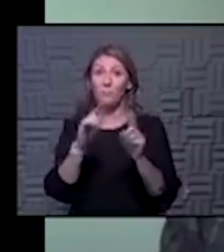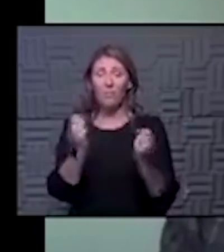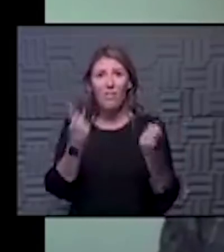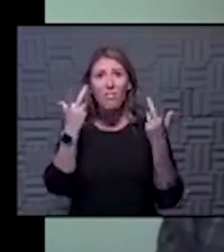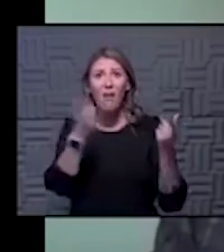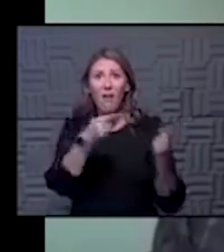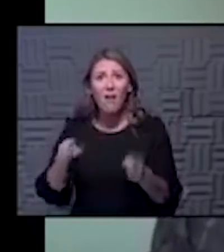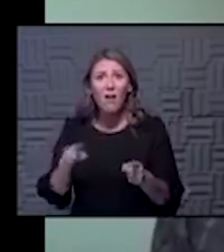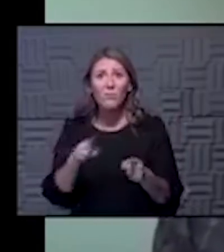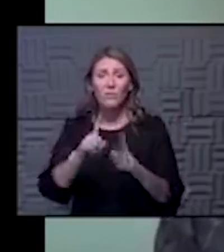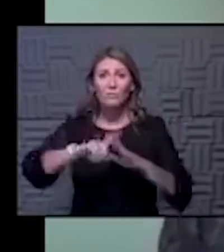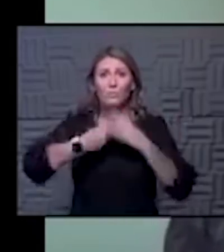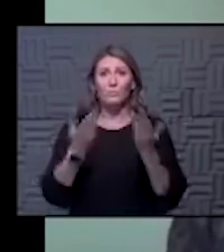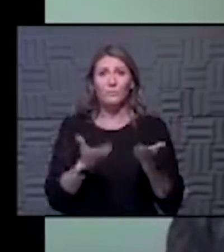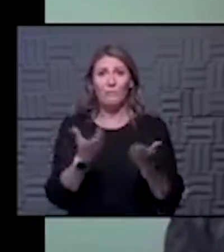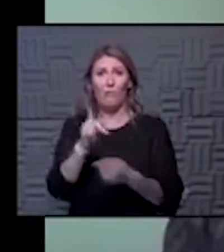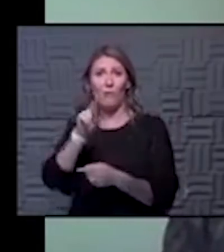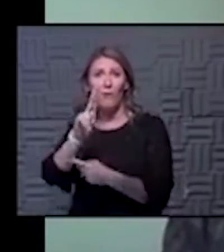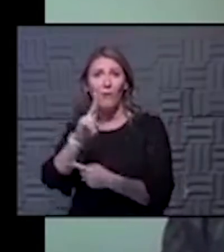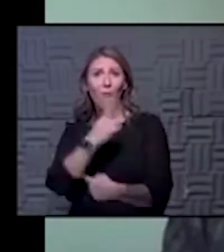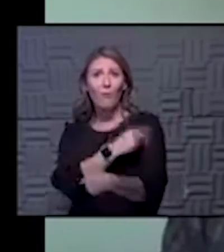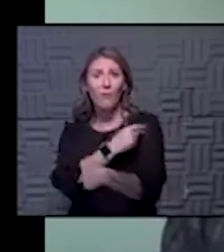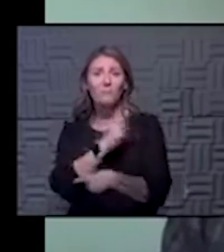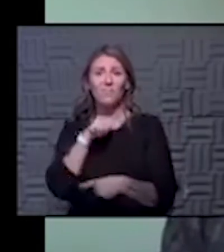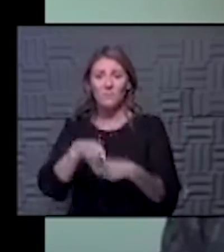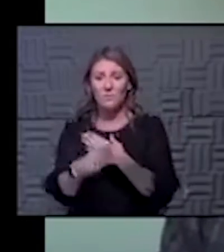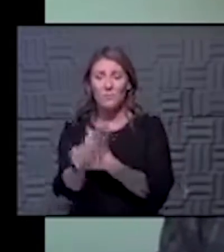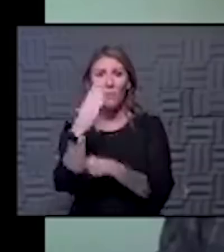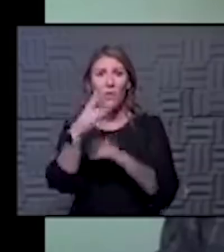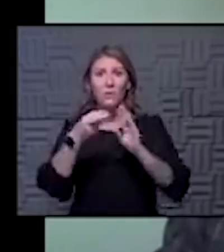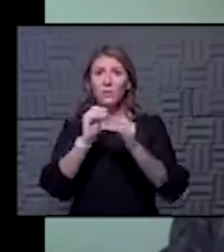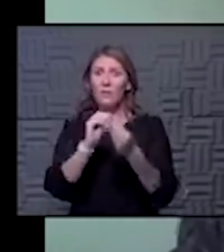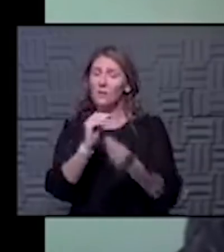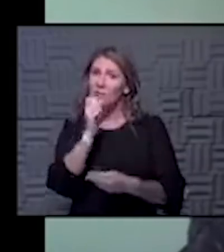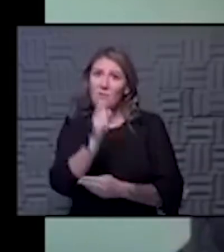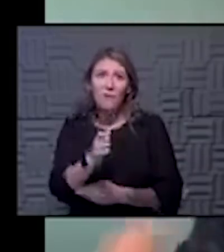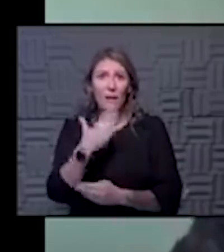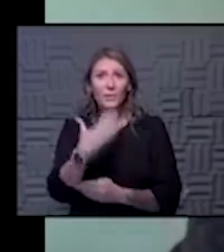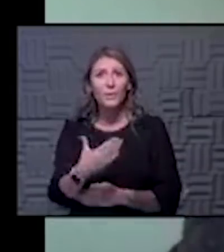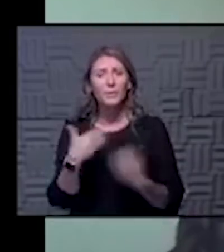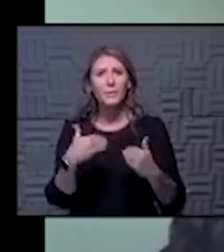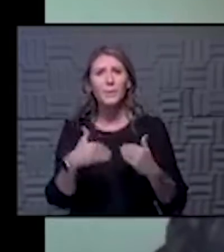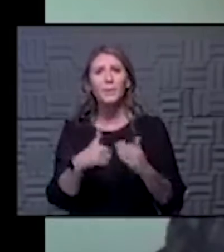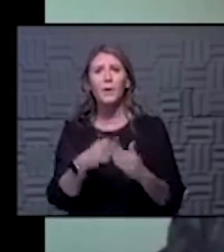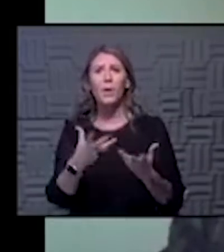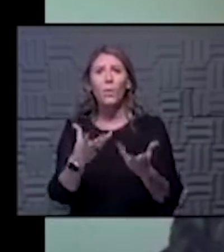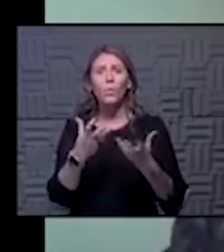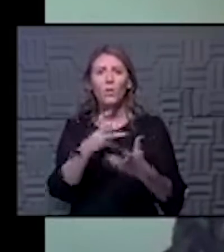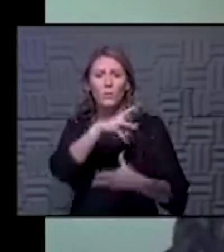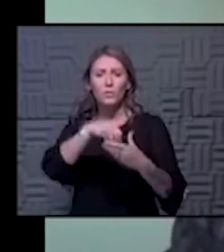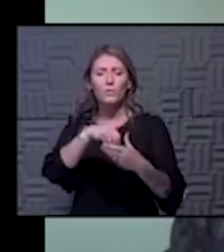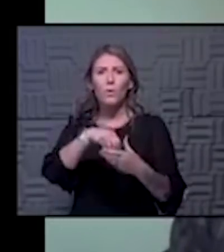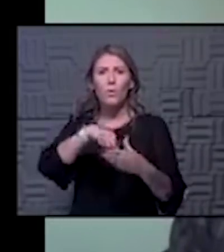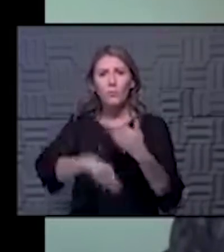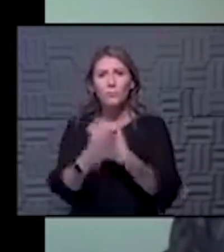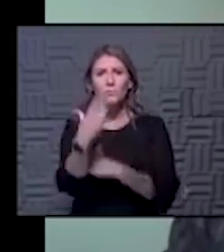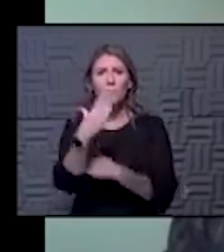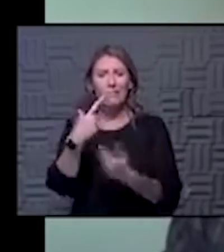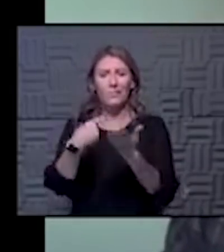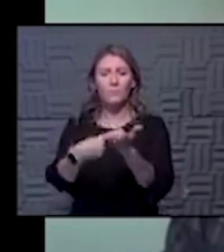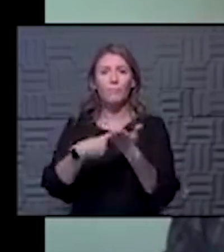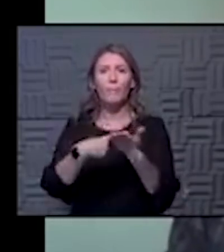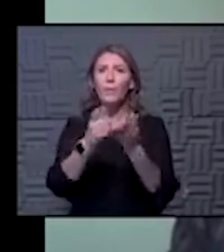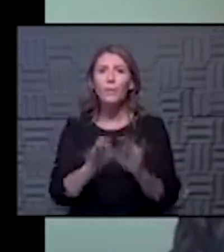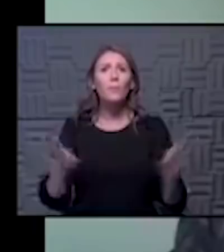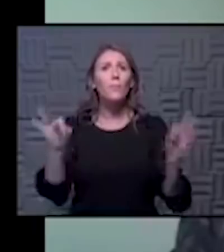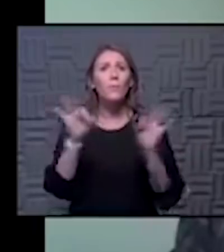it starts right here at KU. Because this morning's numbers are not good. And I wanted to make sure I was with you today so we could have a discussion about the